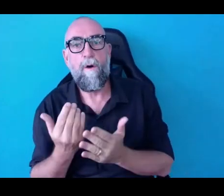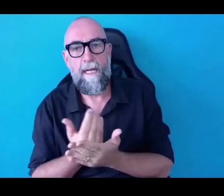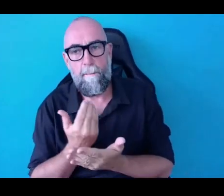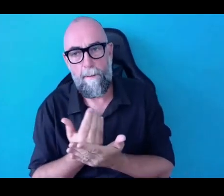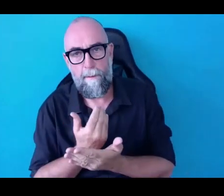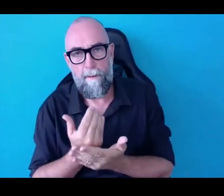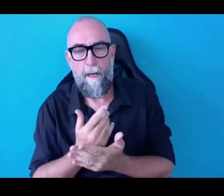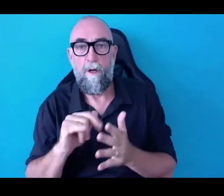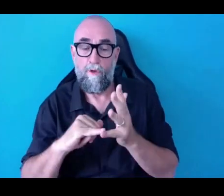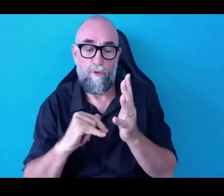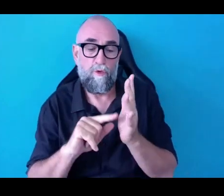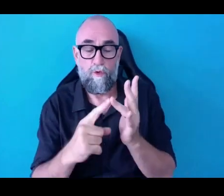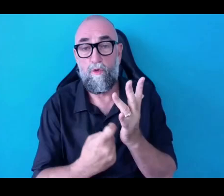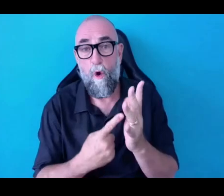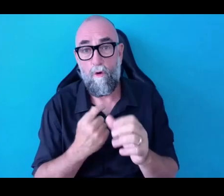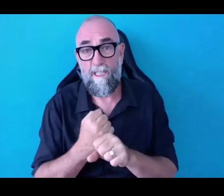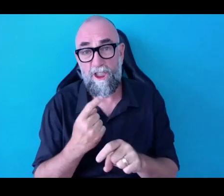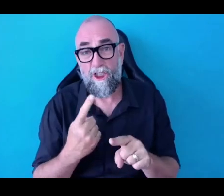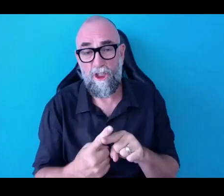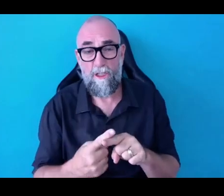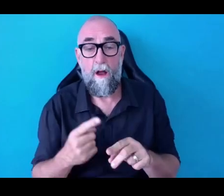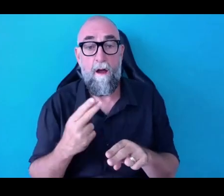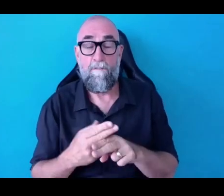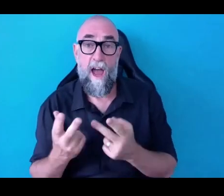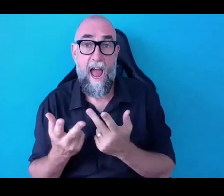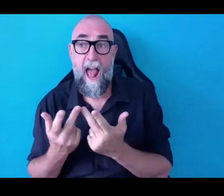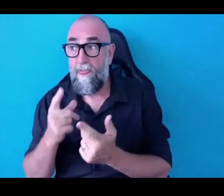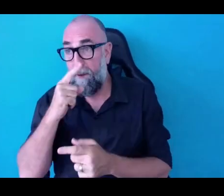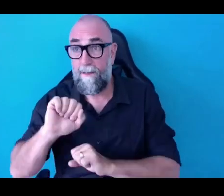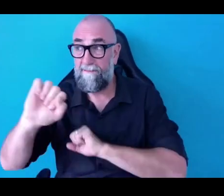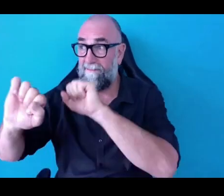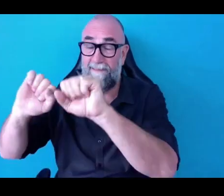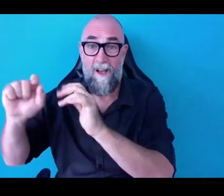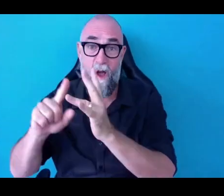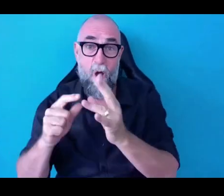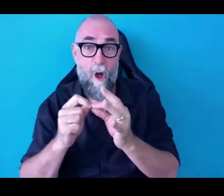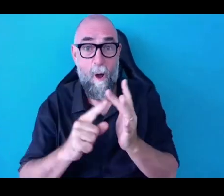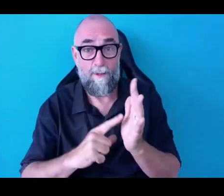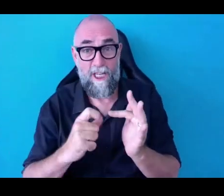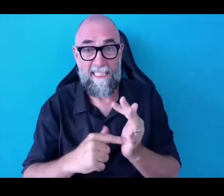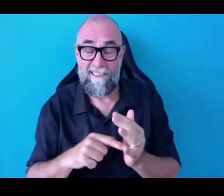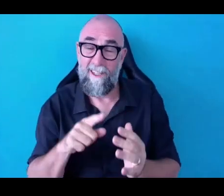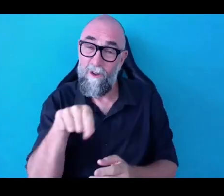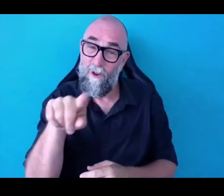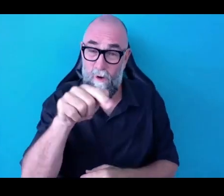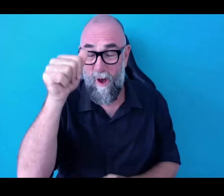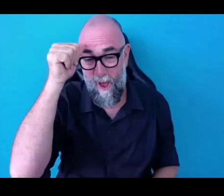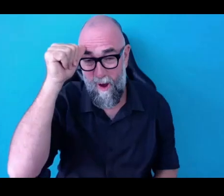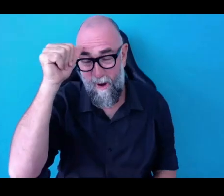storage place for other people's objects too, seemingly. But it